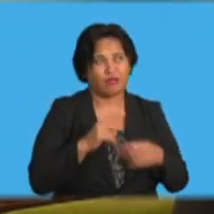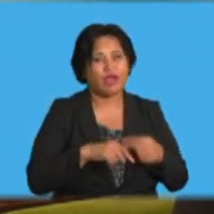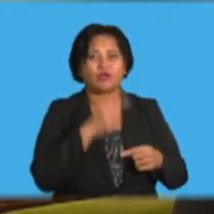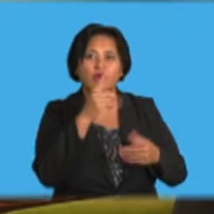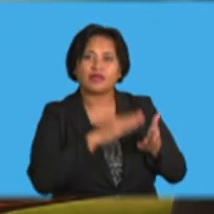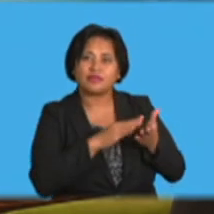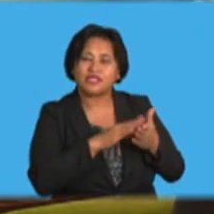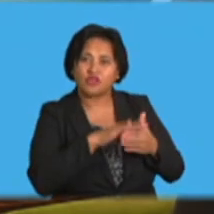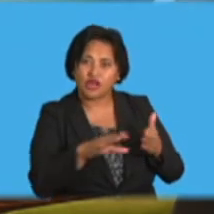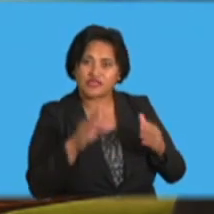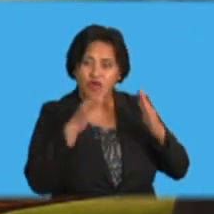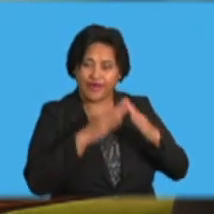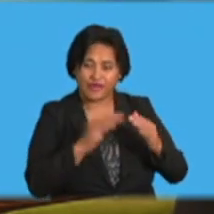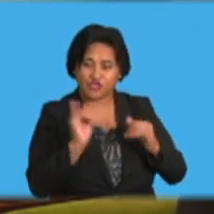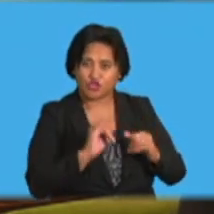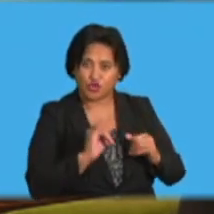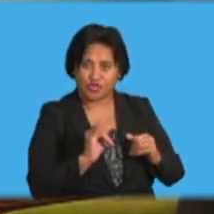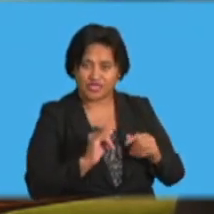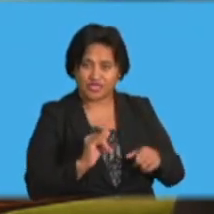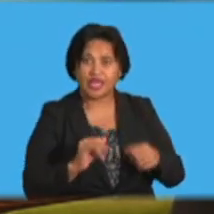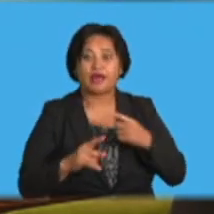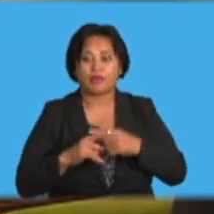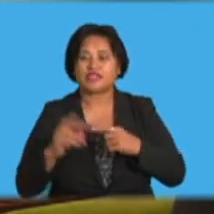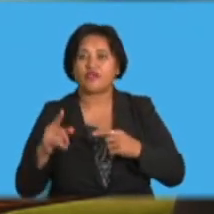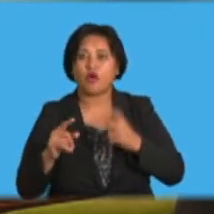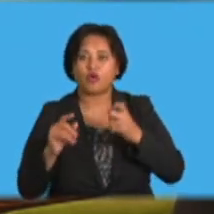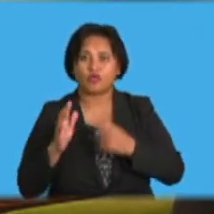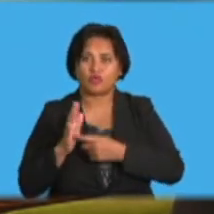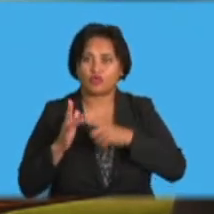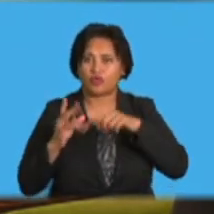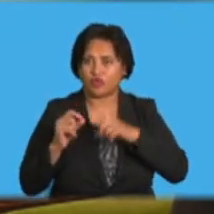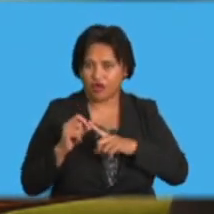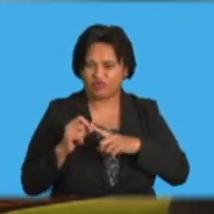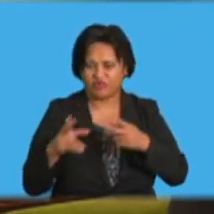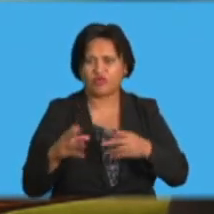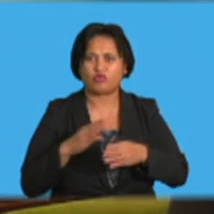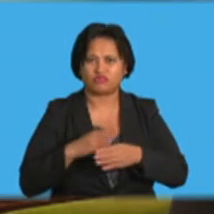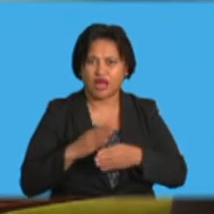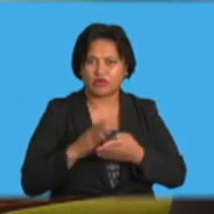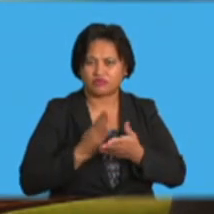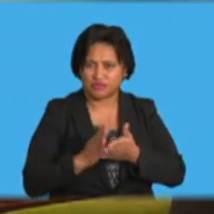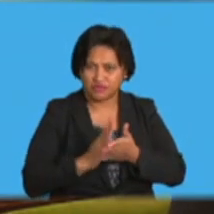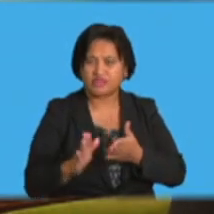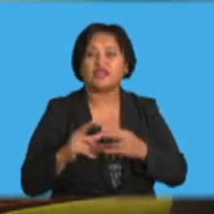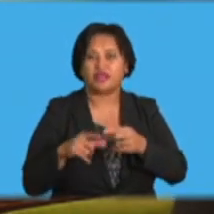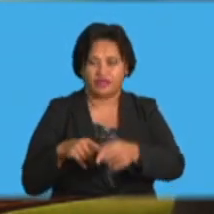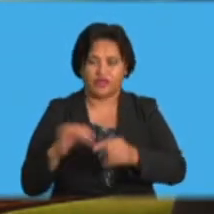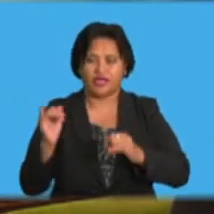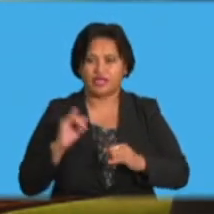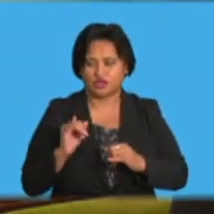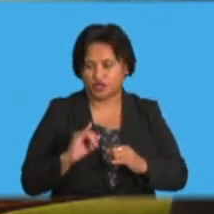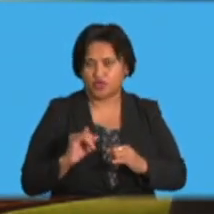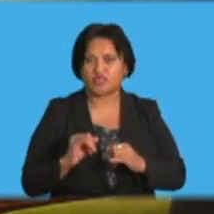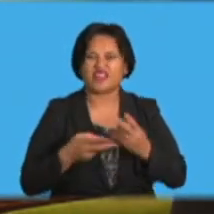household insurance and also about $300,000 for crop insurance. And we are very close to developing a product for household insurance, and